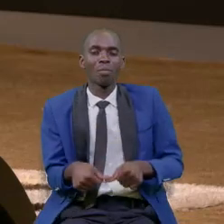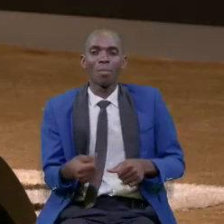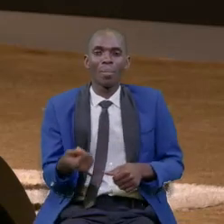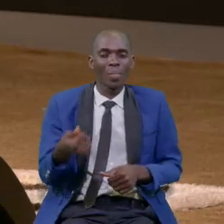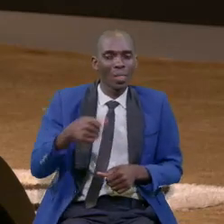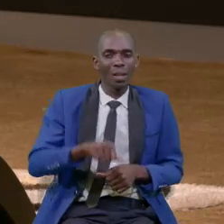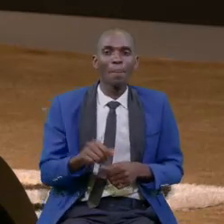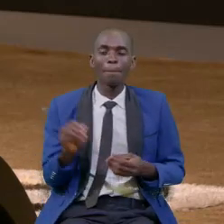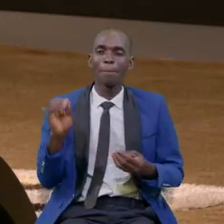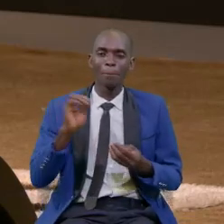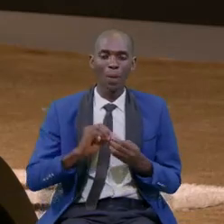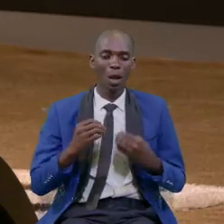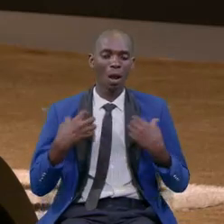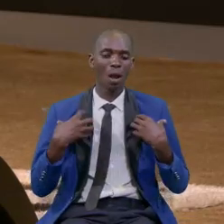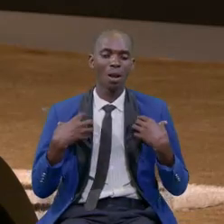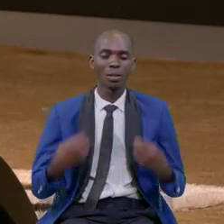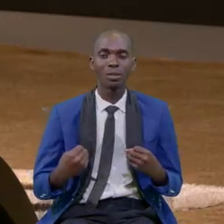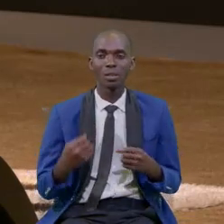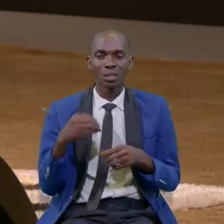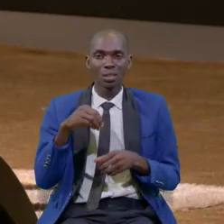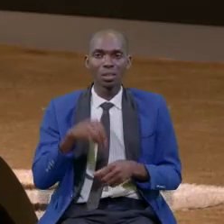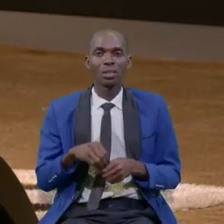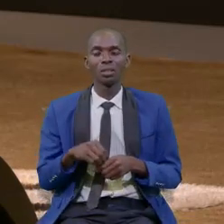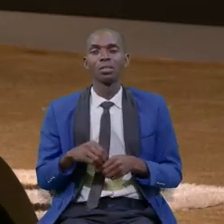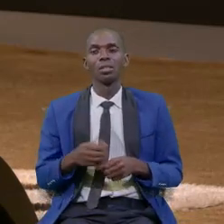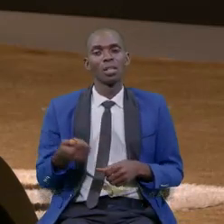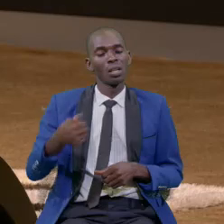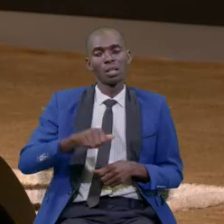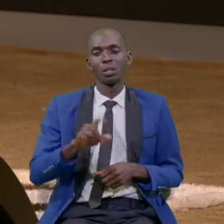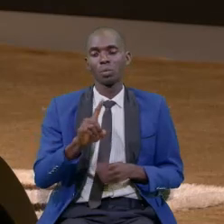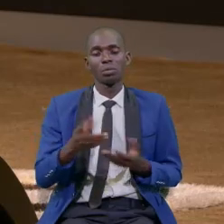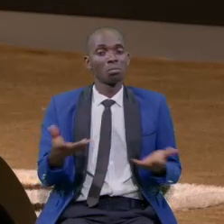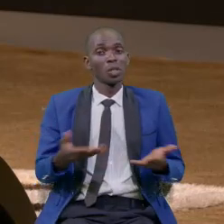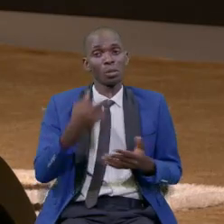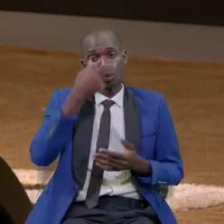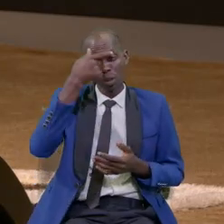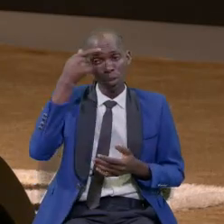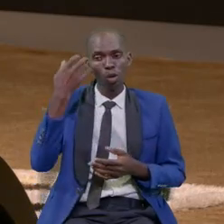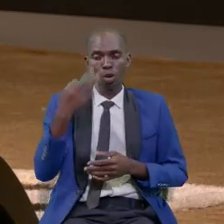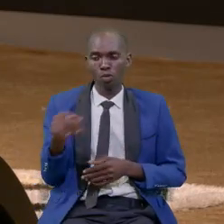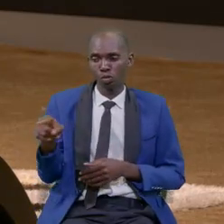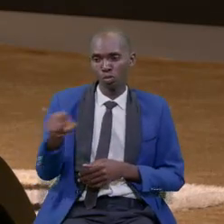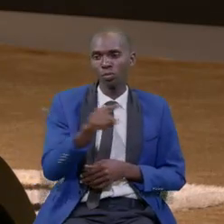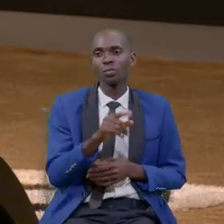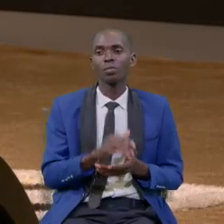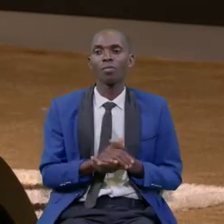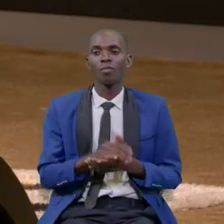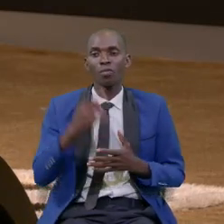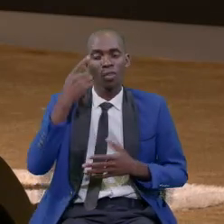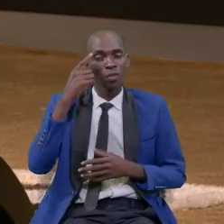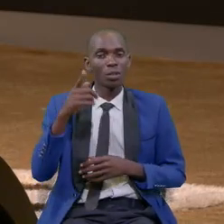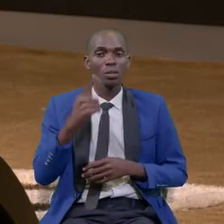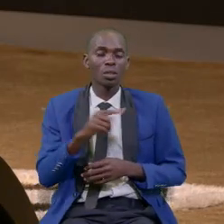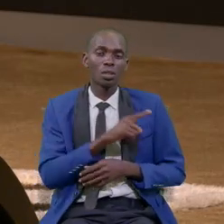any more courage in any man because of you. For the